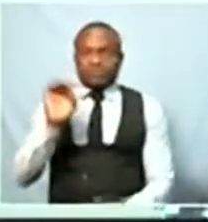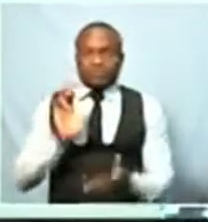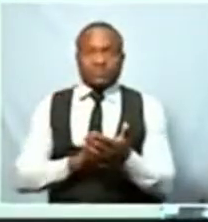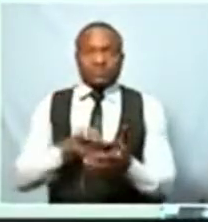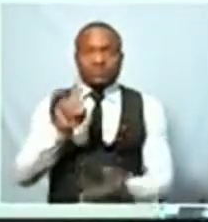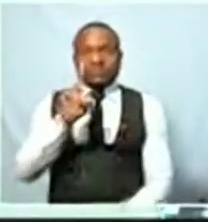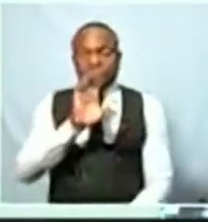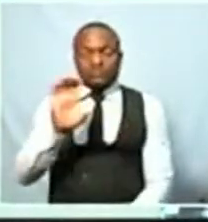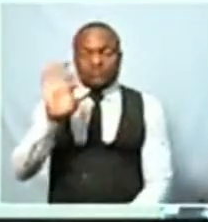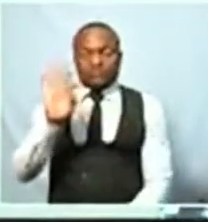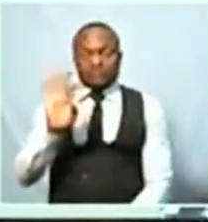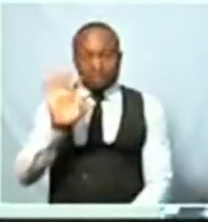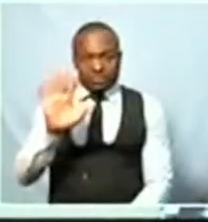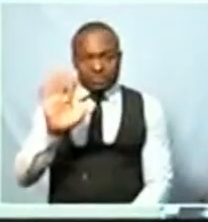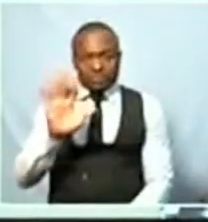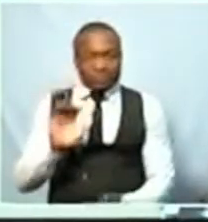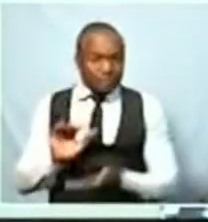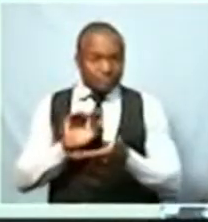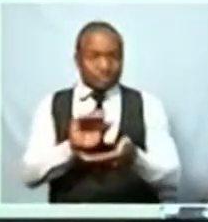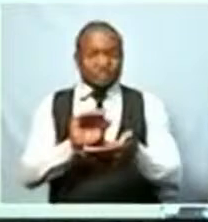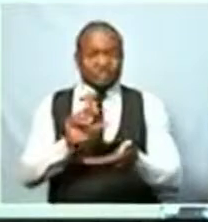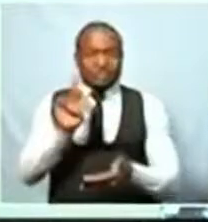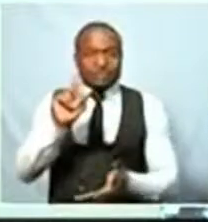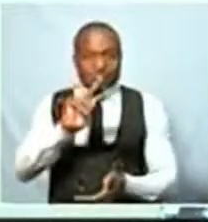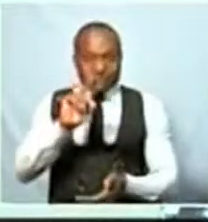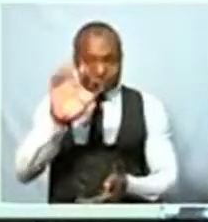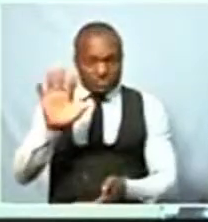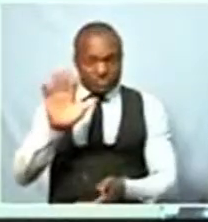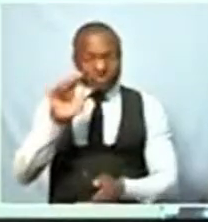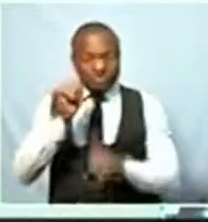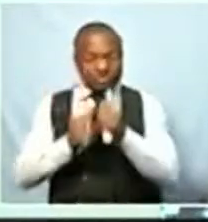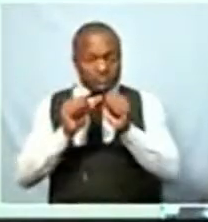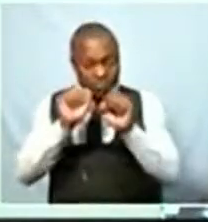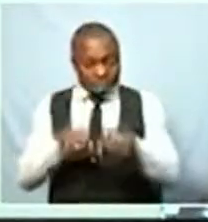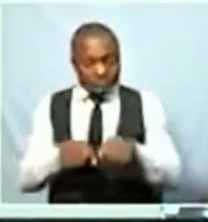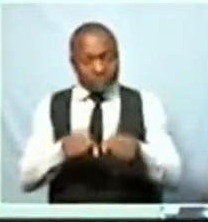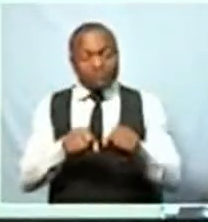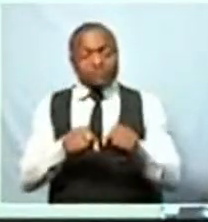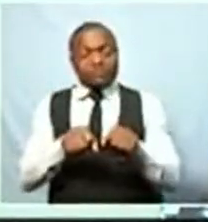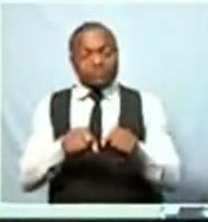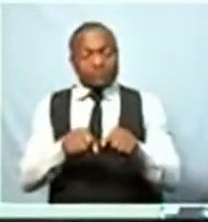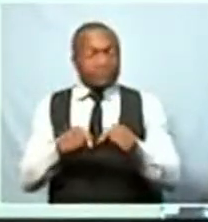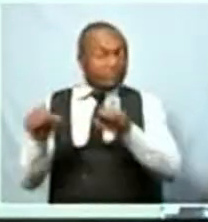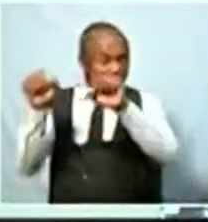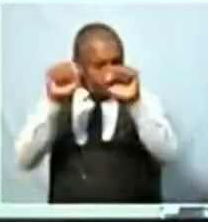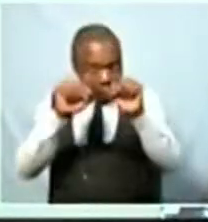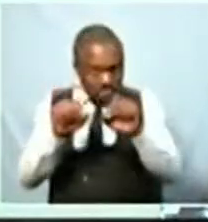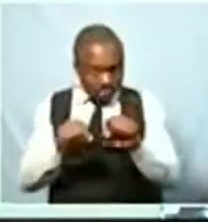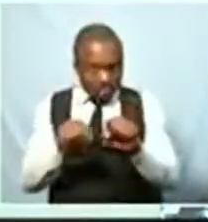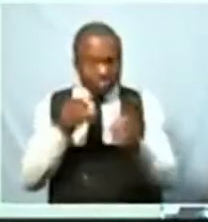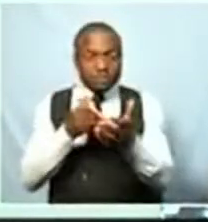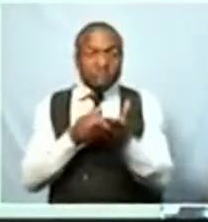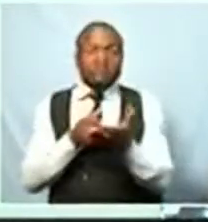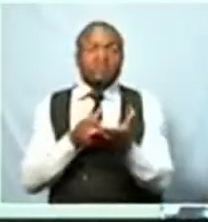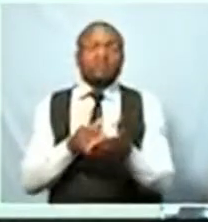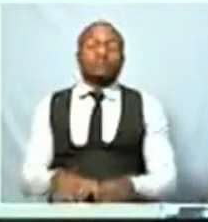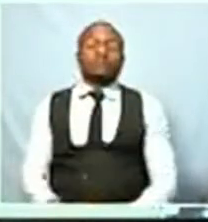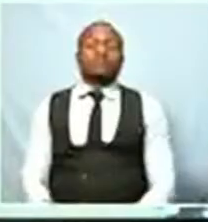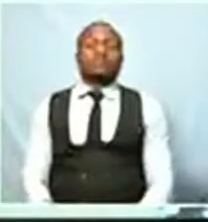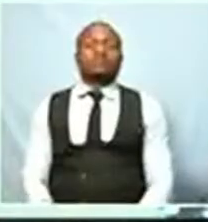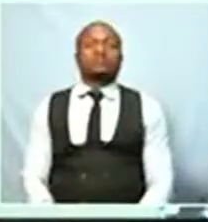88,680,195 allocated in 2025, which can be attributed to establishment of the State Audit Commission.